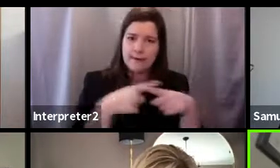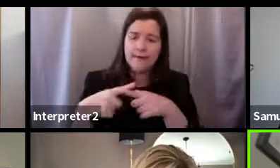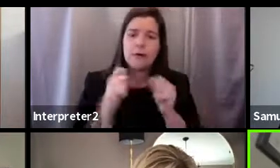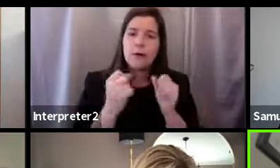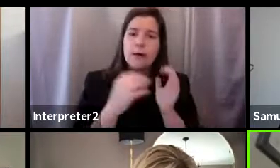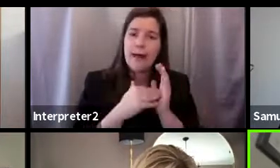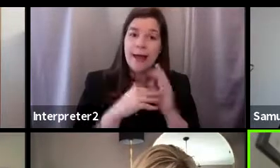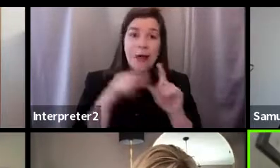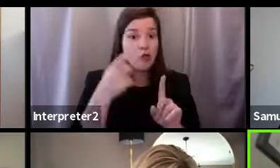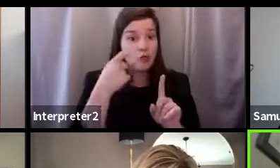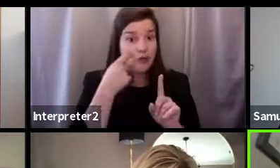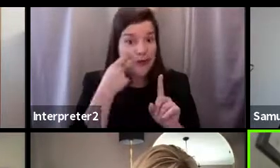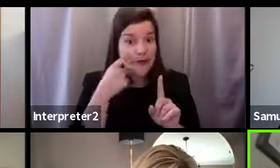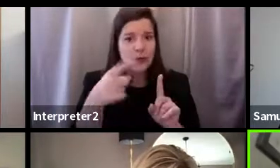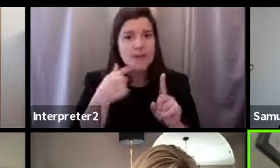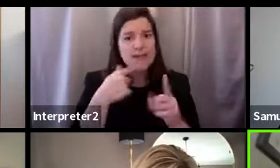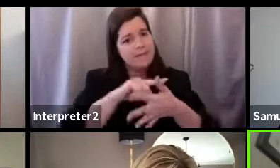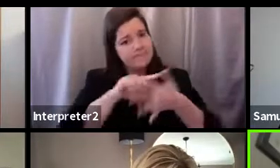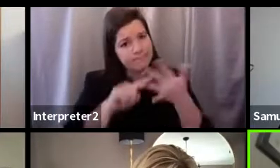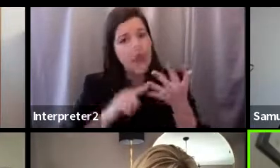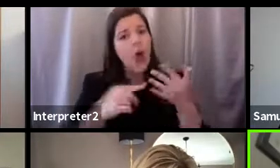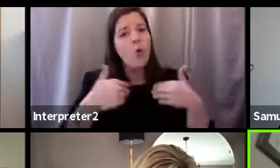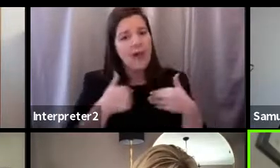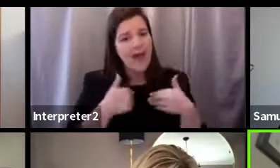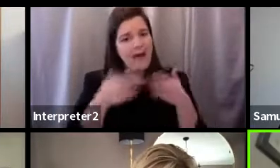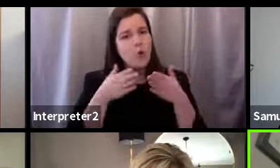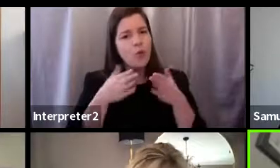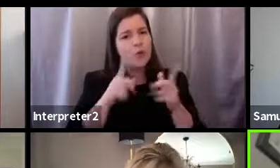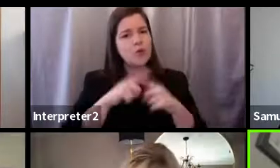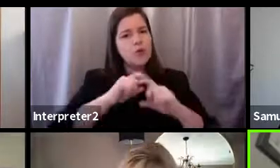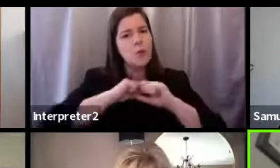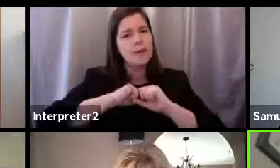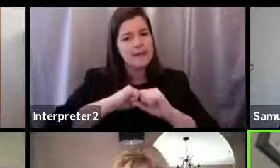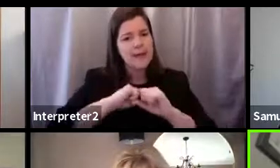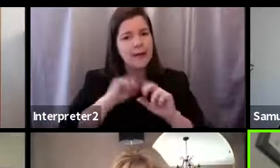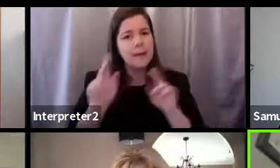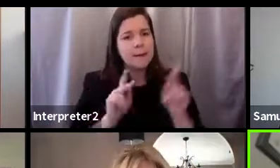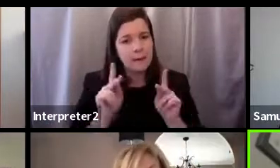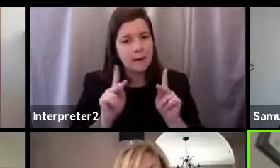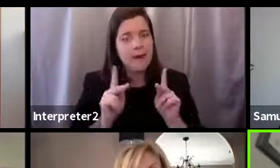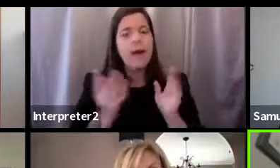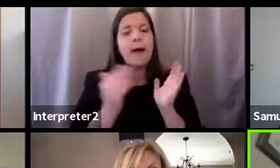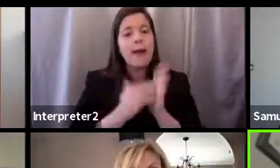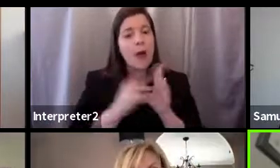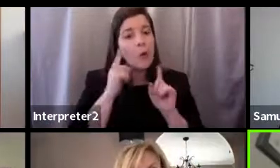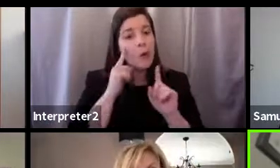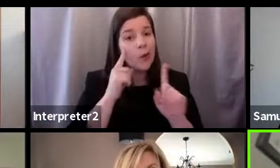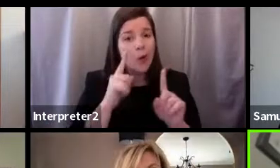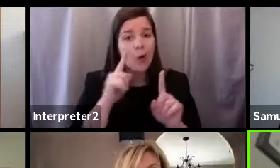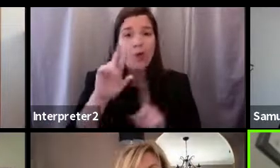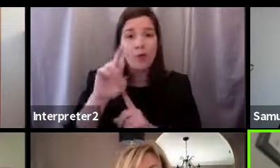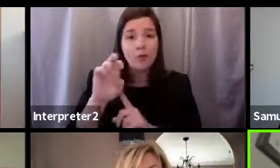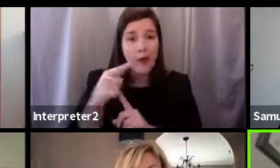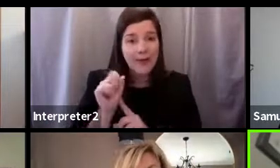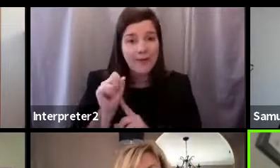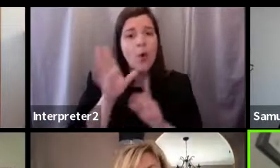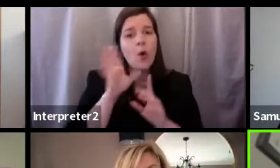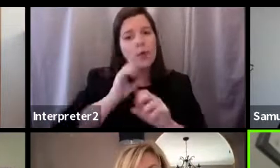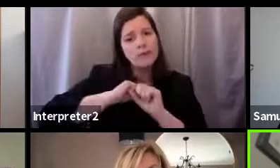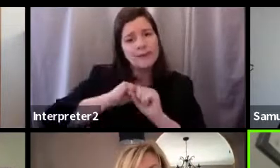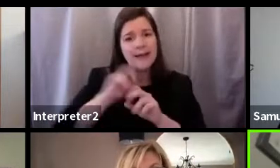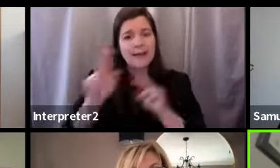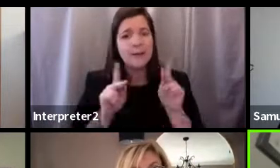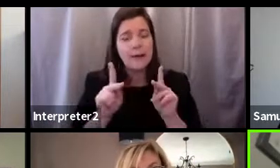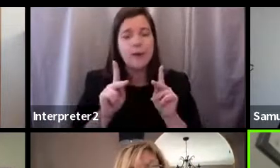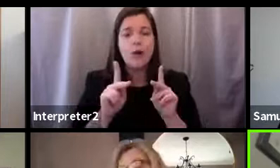users of sign language interpreters, and that these regulations would be intended to help protect the public against the fraud and